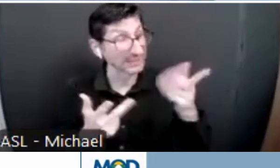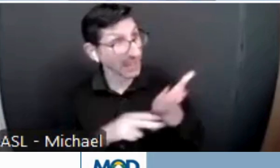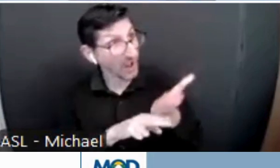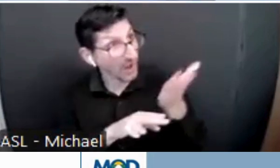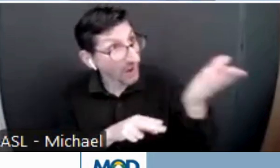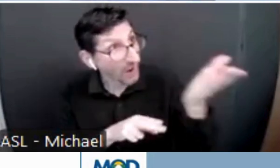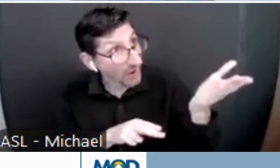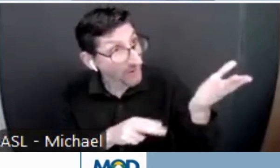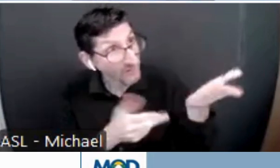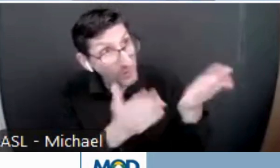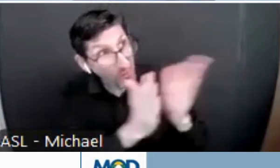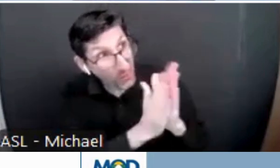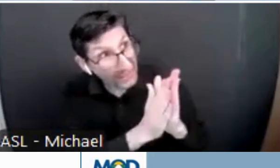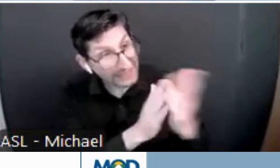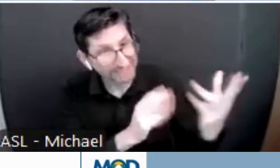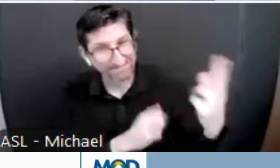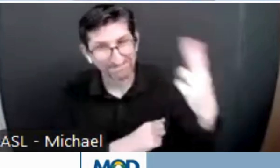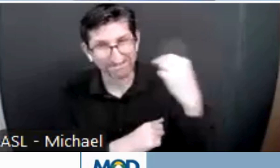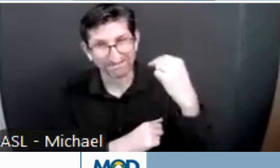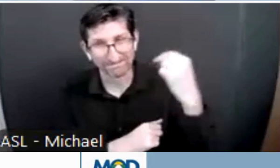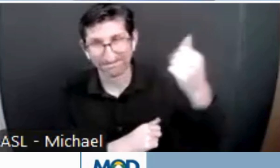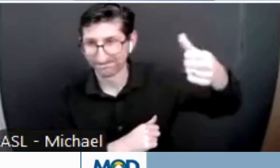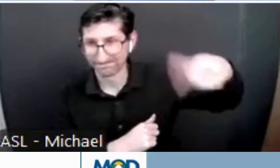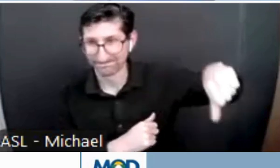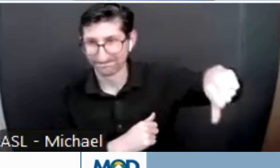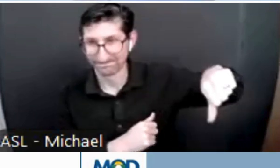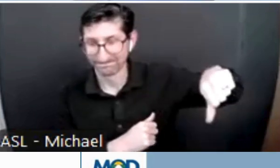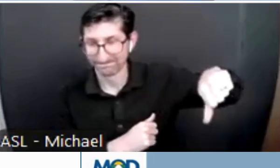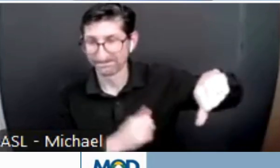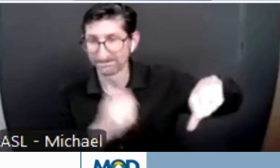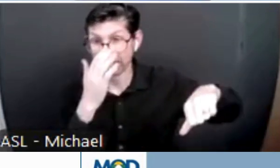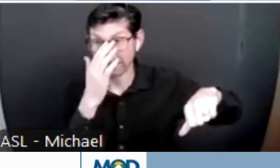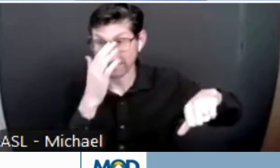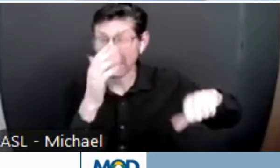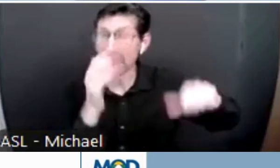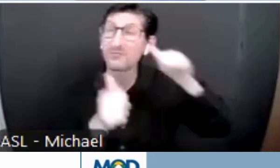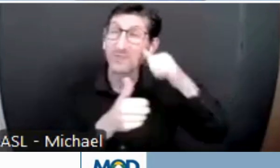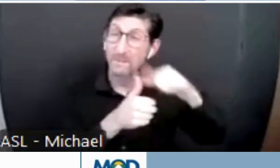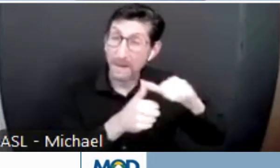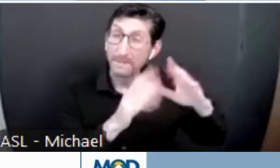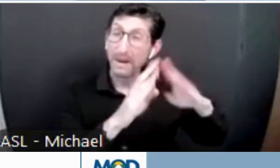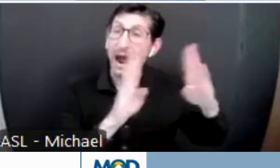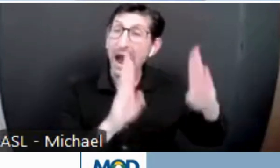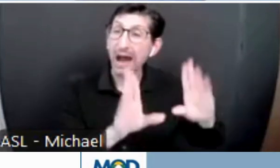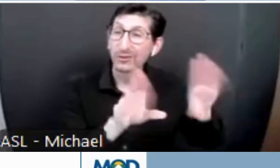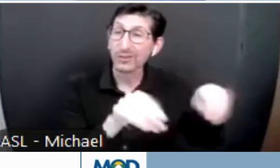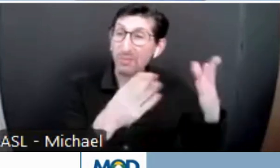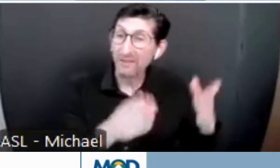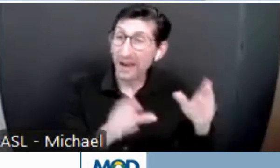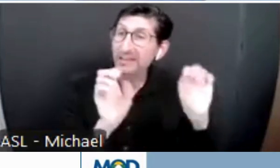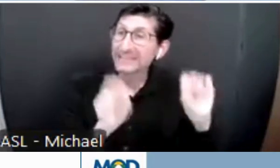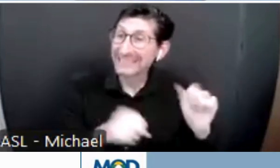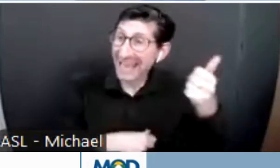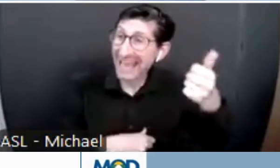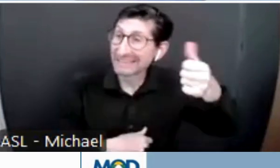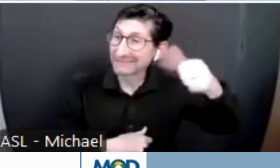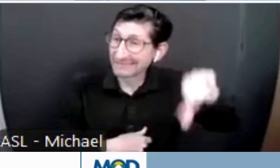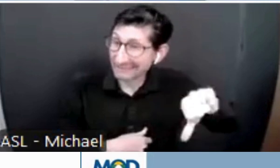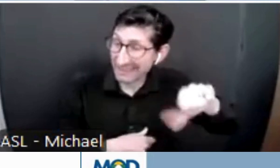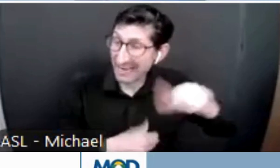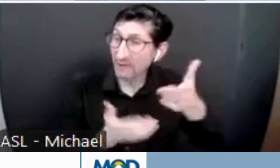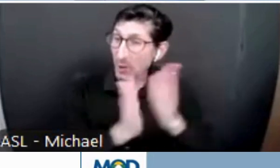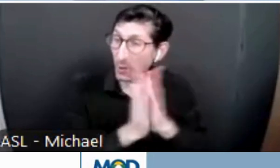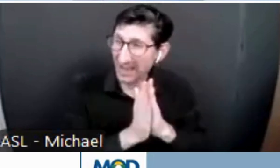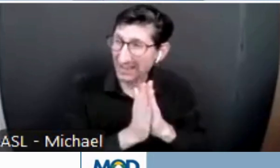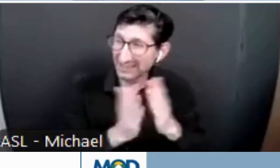the request. And we all remember that housing providers are permitted to deny a request or consider it to be